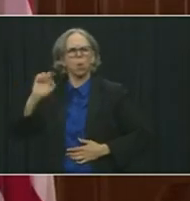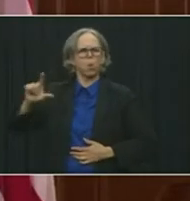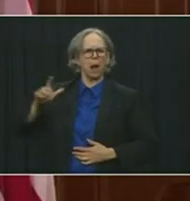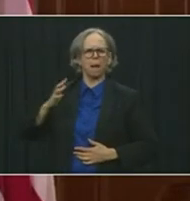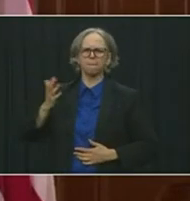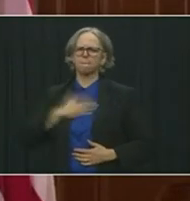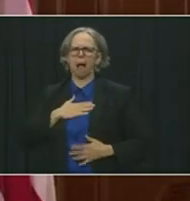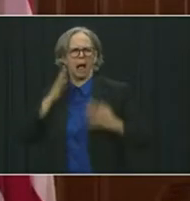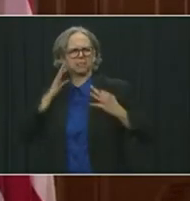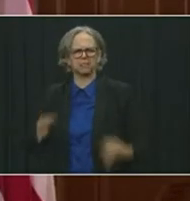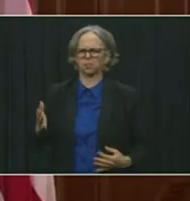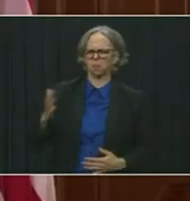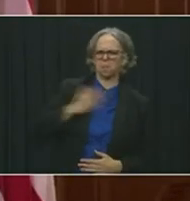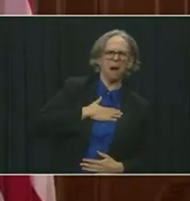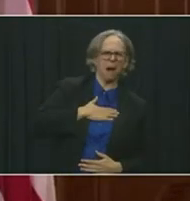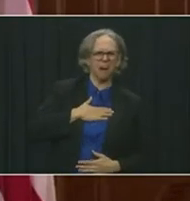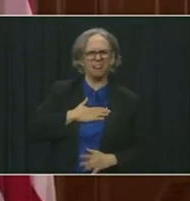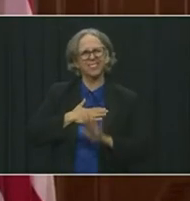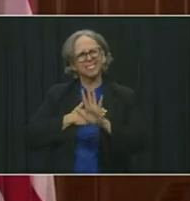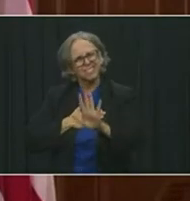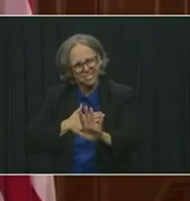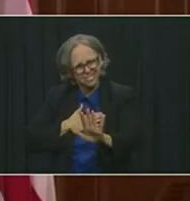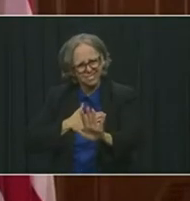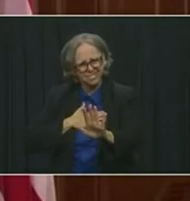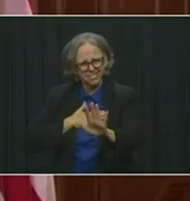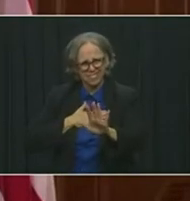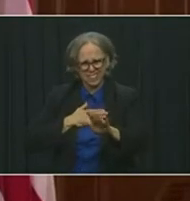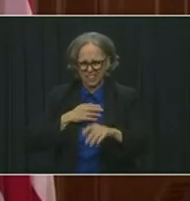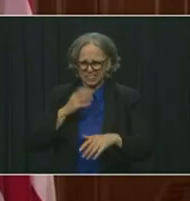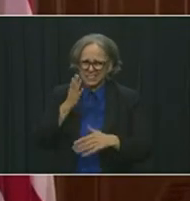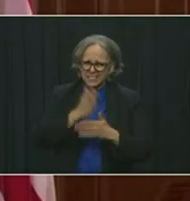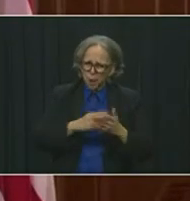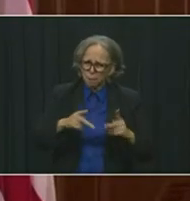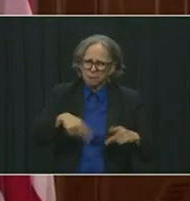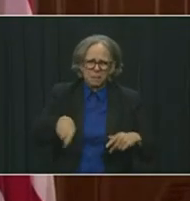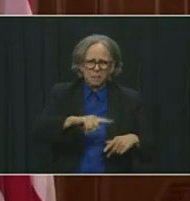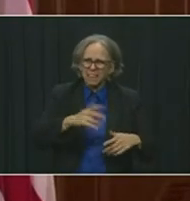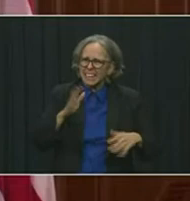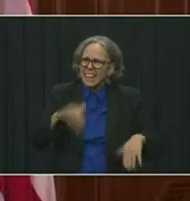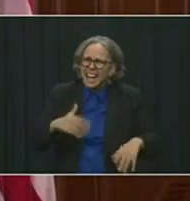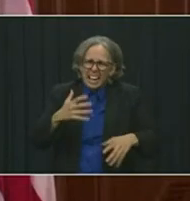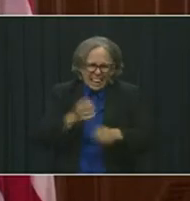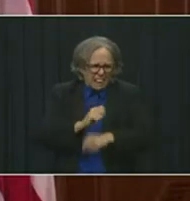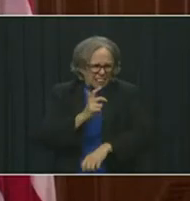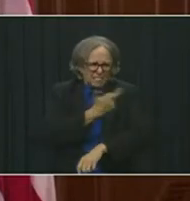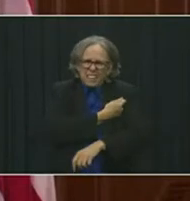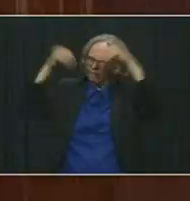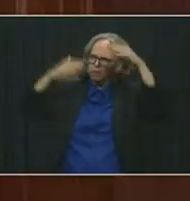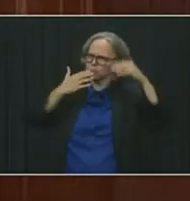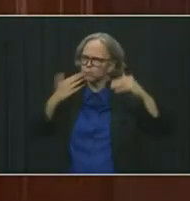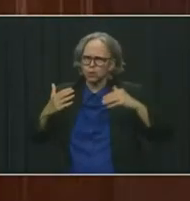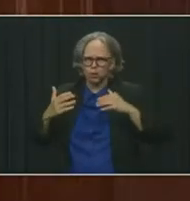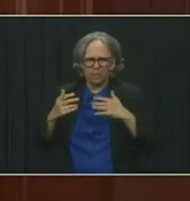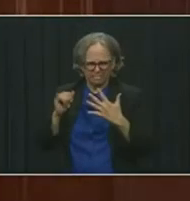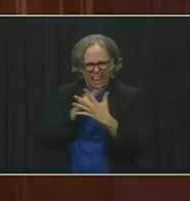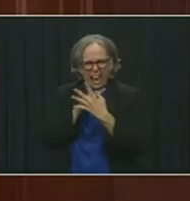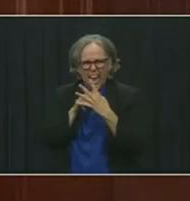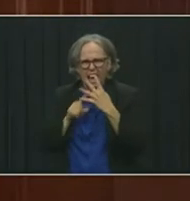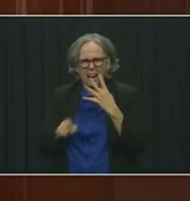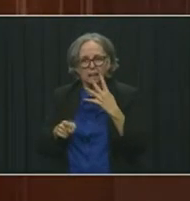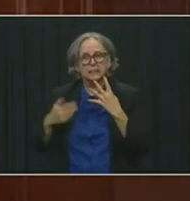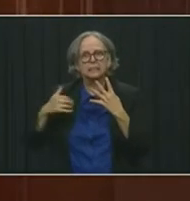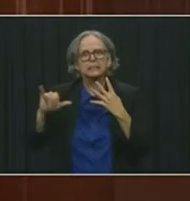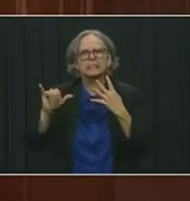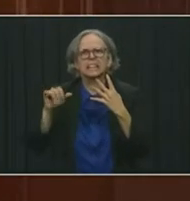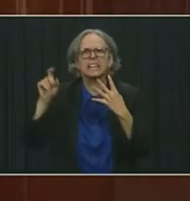who cannot be vaccinated. And I think that's something that we need to keep in mind as well. I think the governor is right